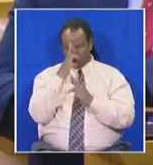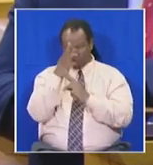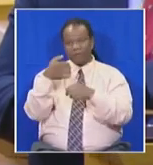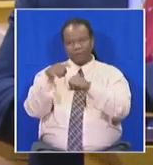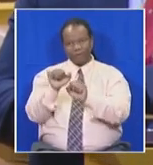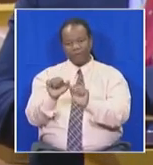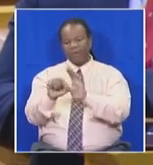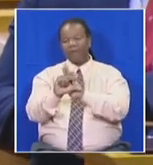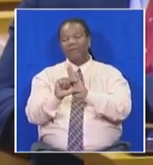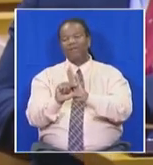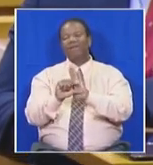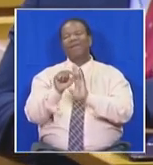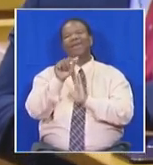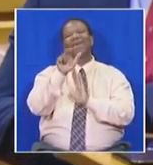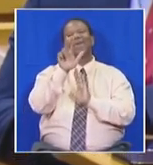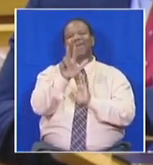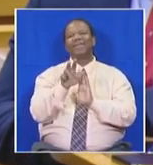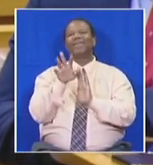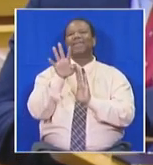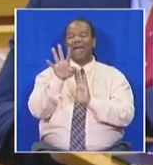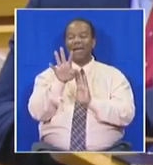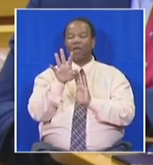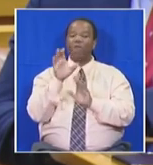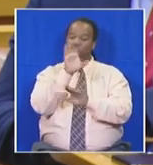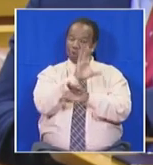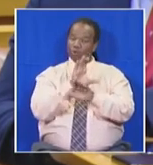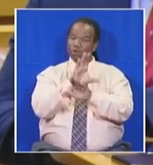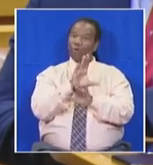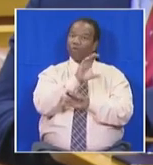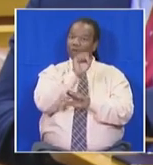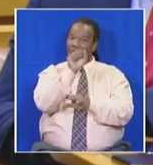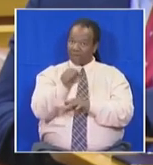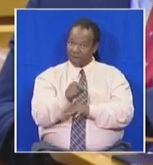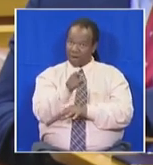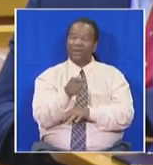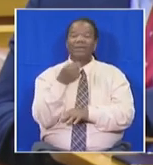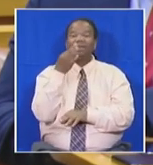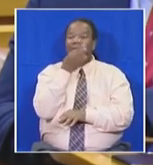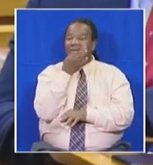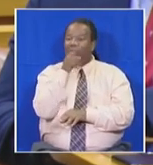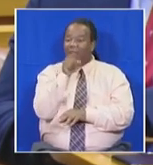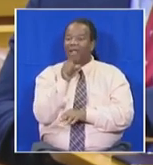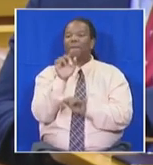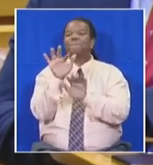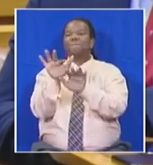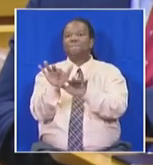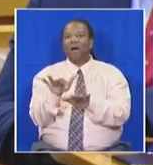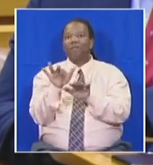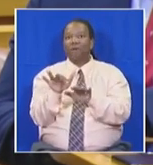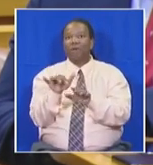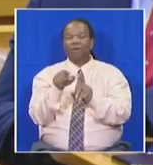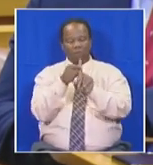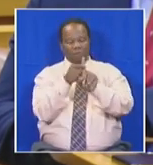Section 89 of the Constitution of the Republic says this Parliament can remove the President